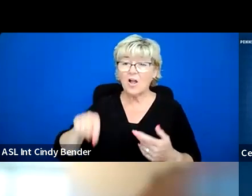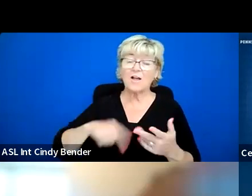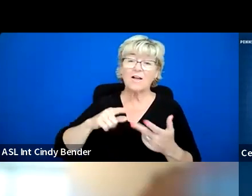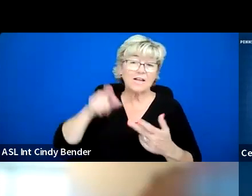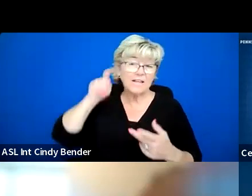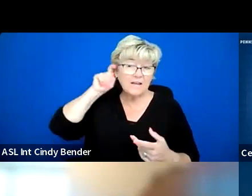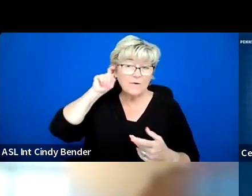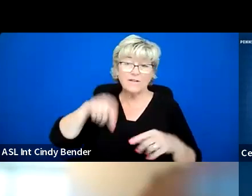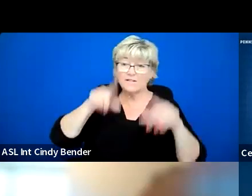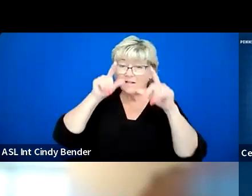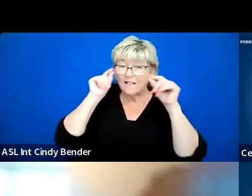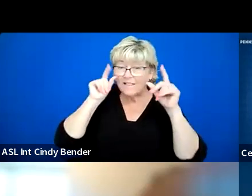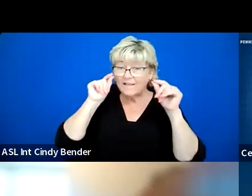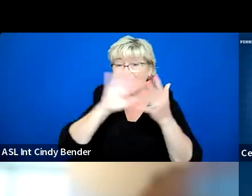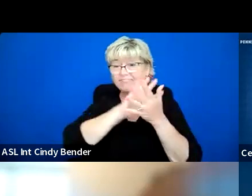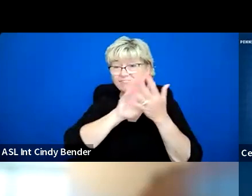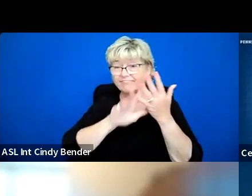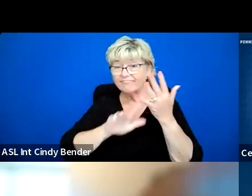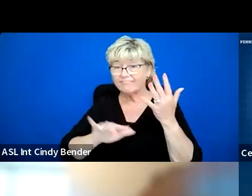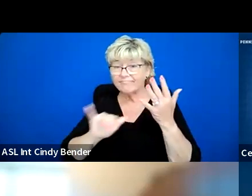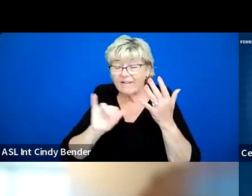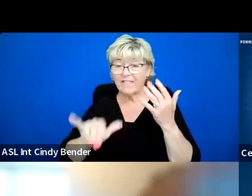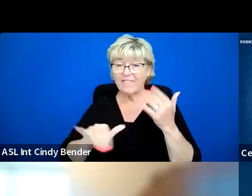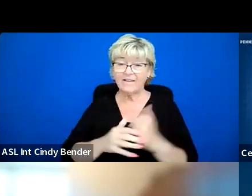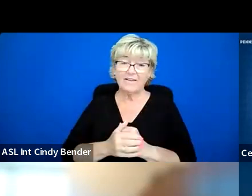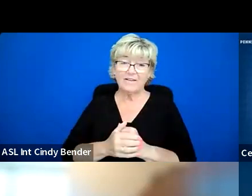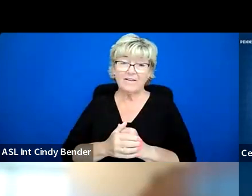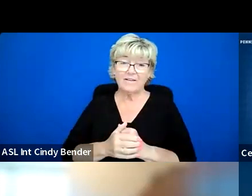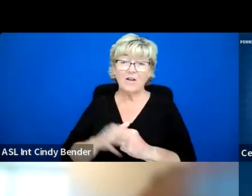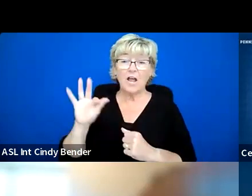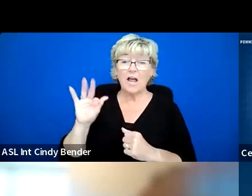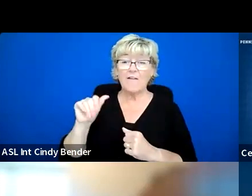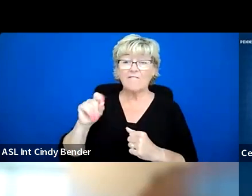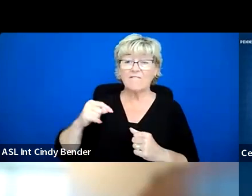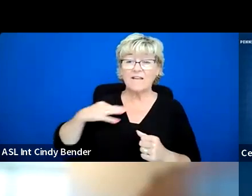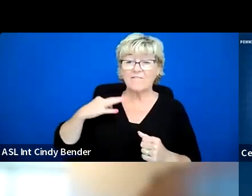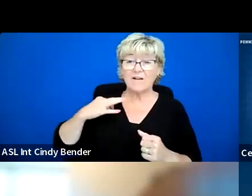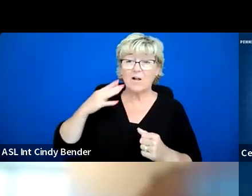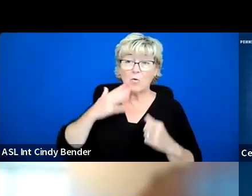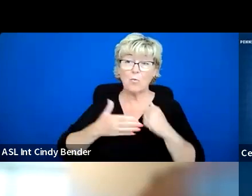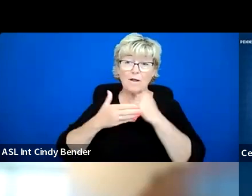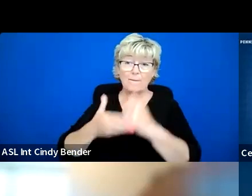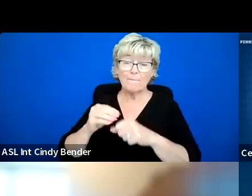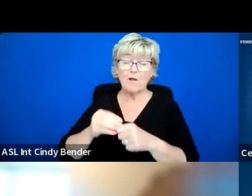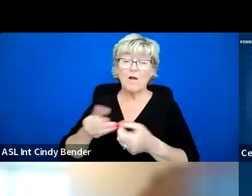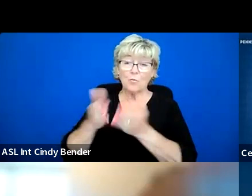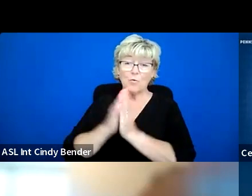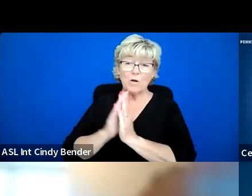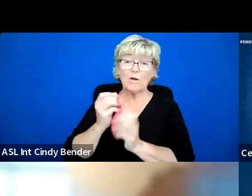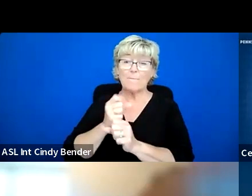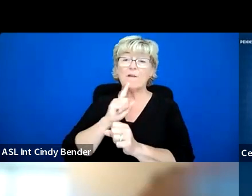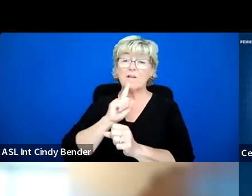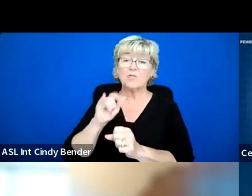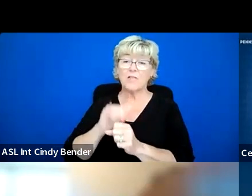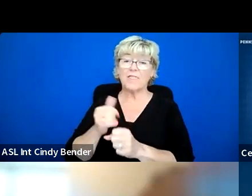aids, things of that nature. And then FAST volunteers will follow up on the resource request to ensure that the request